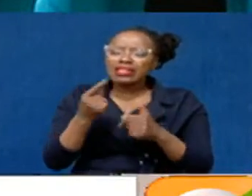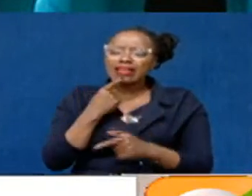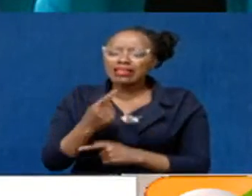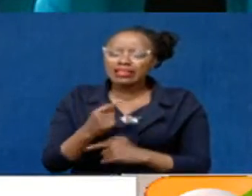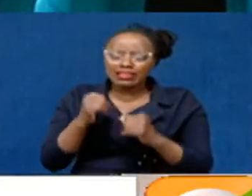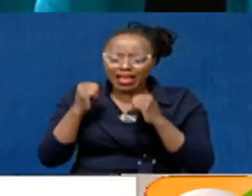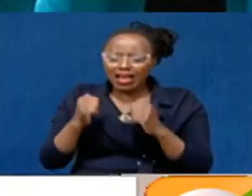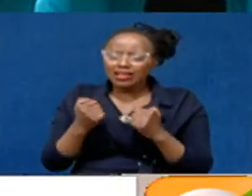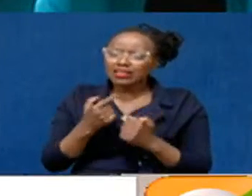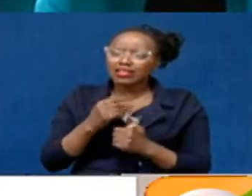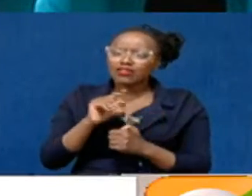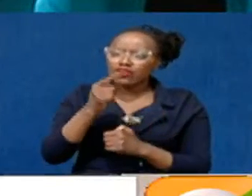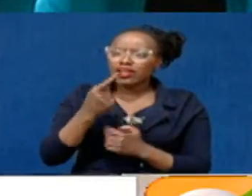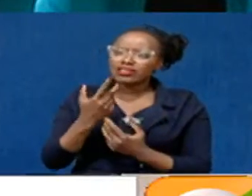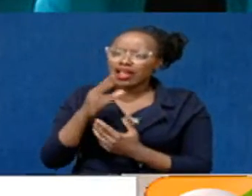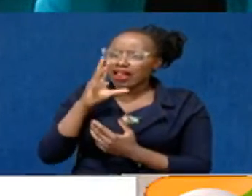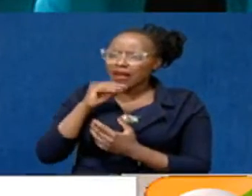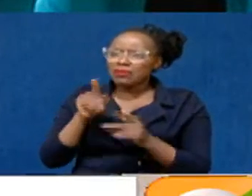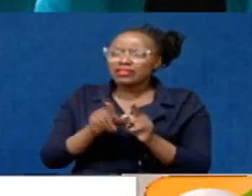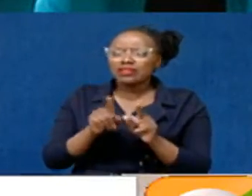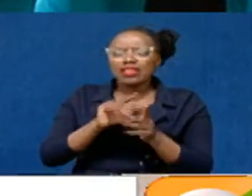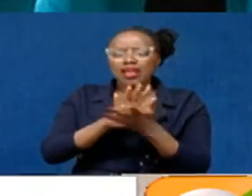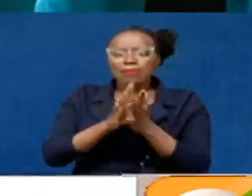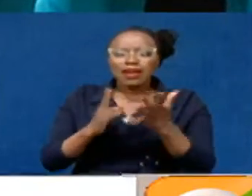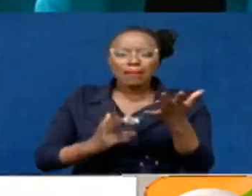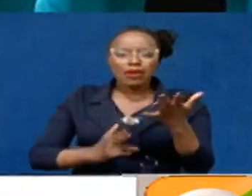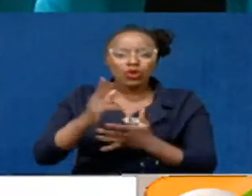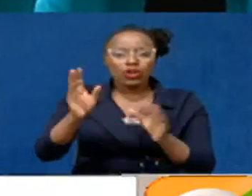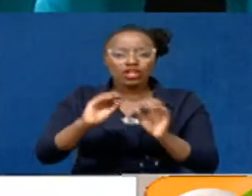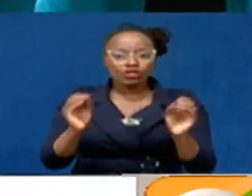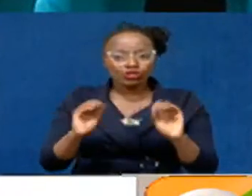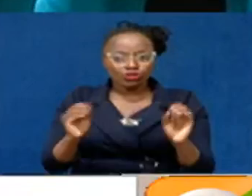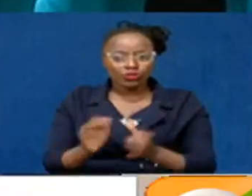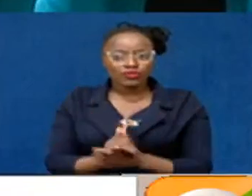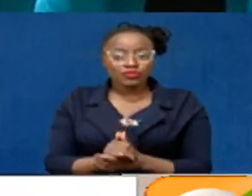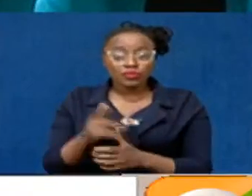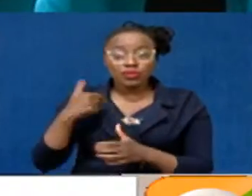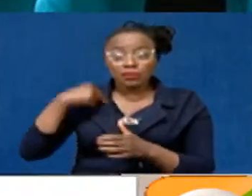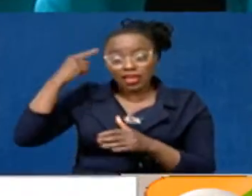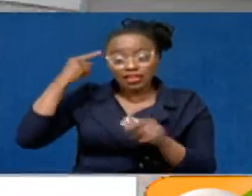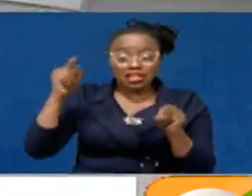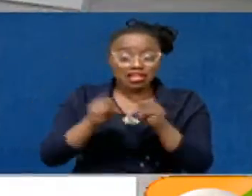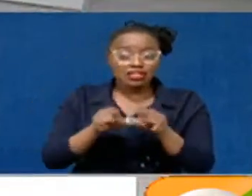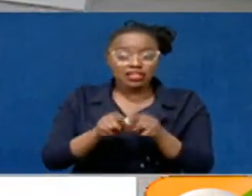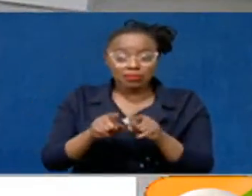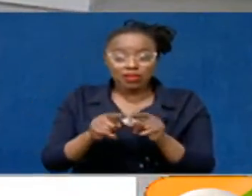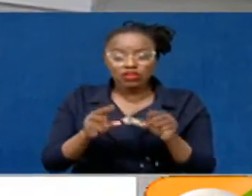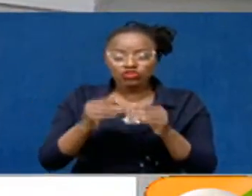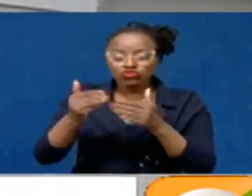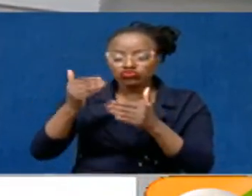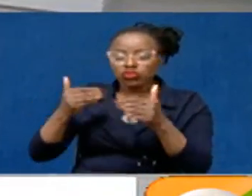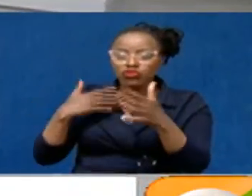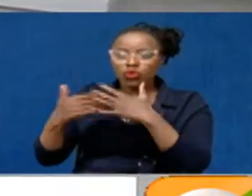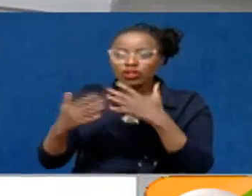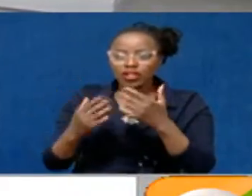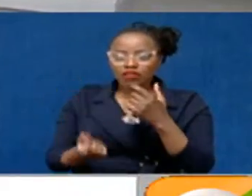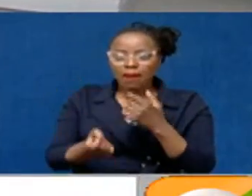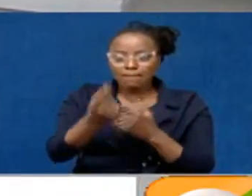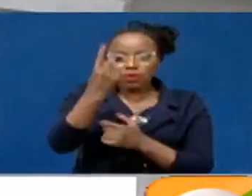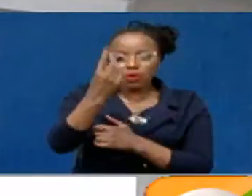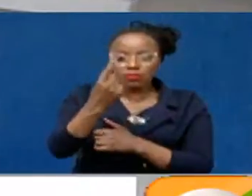that come out as plainly dishonest. Yeah, and I think just to take us back to what